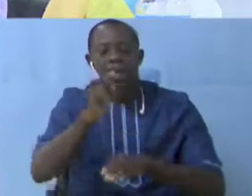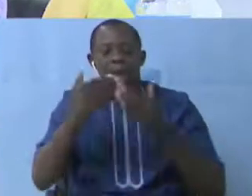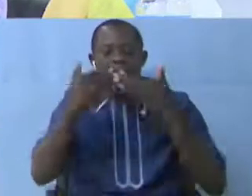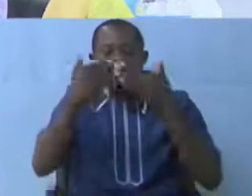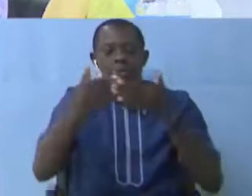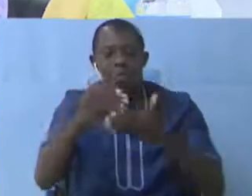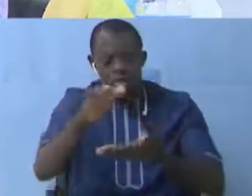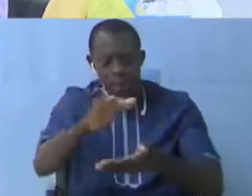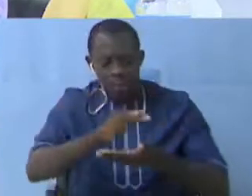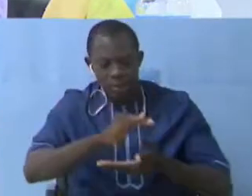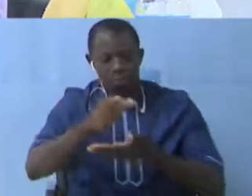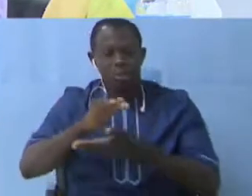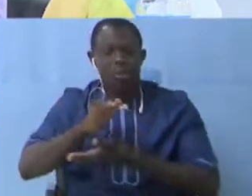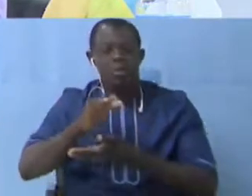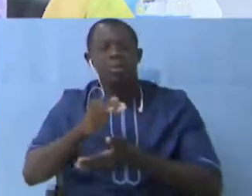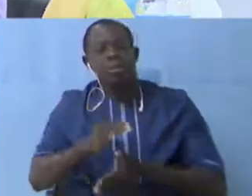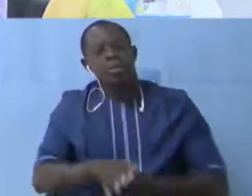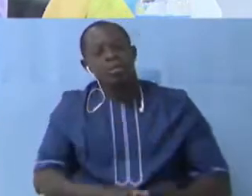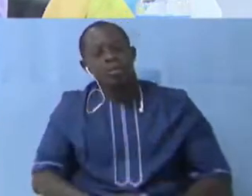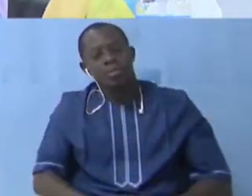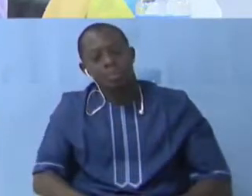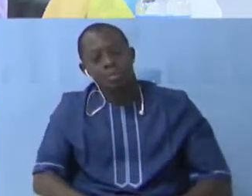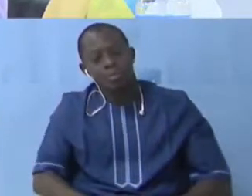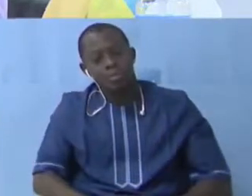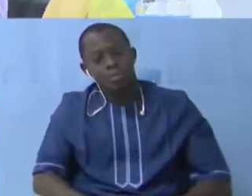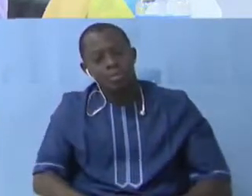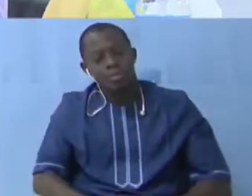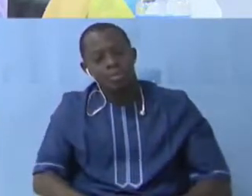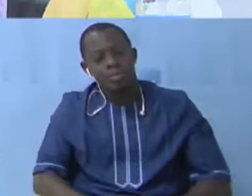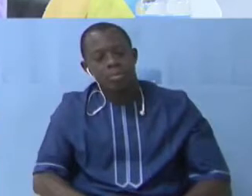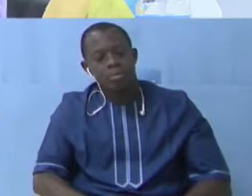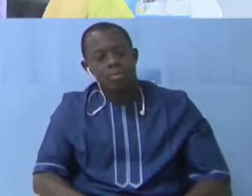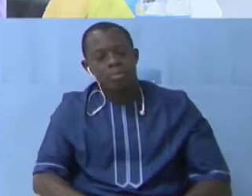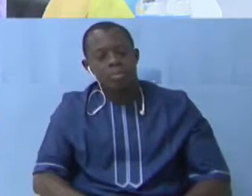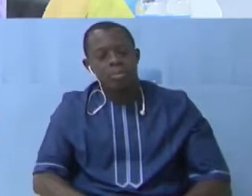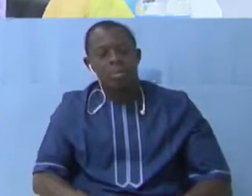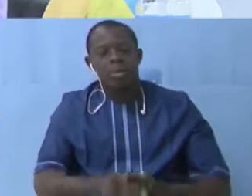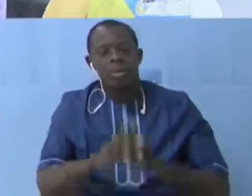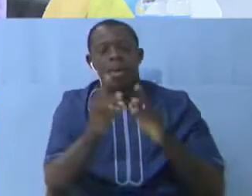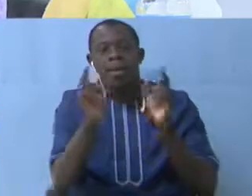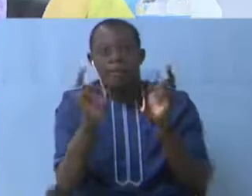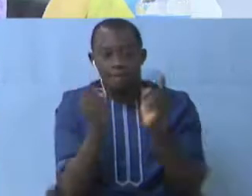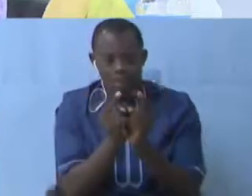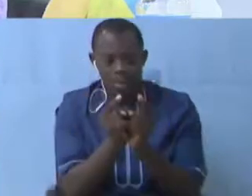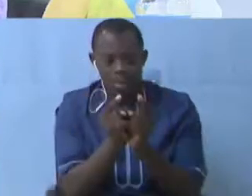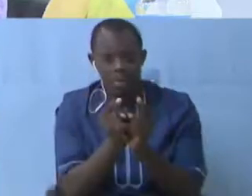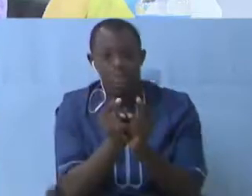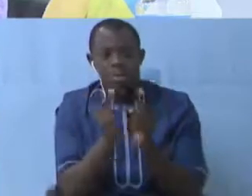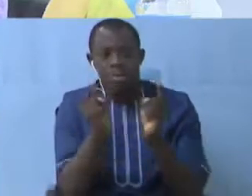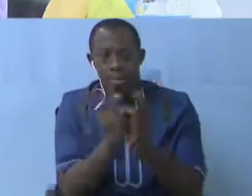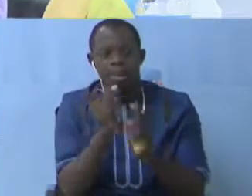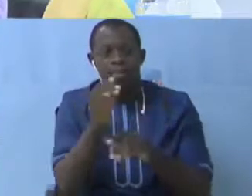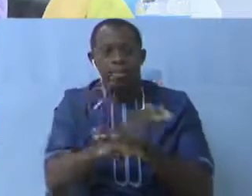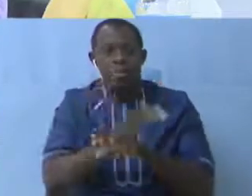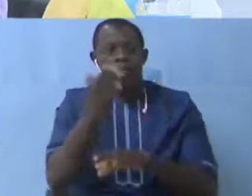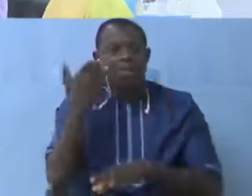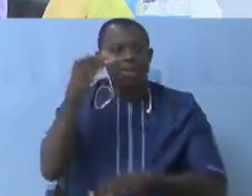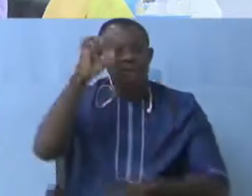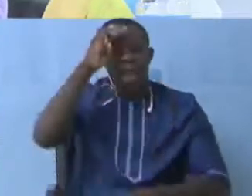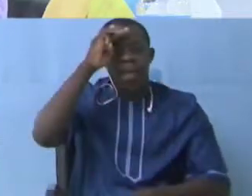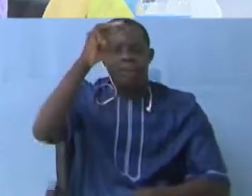bi pour access to information pour àgg na ci ay bataaxel. Yeah, met the former Minister of